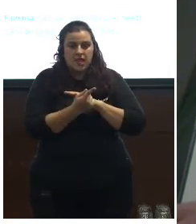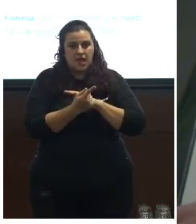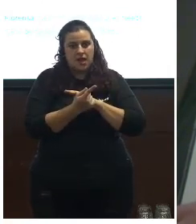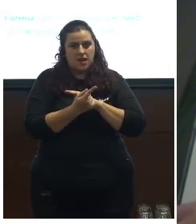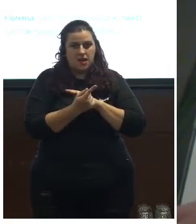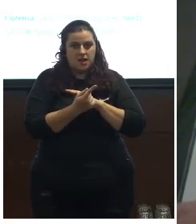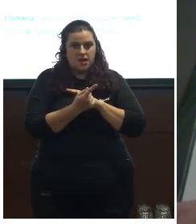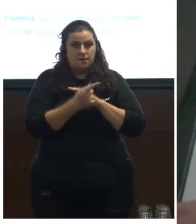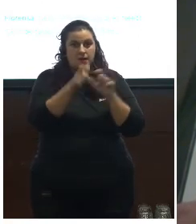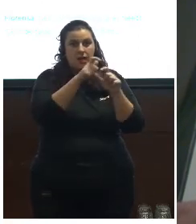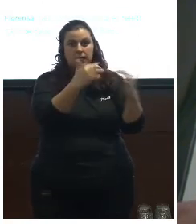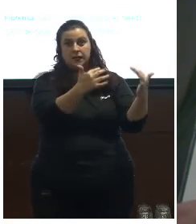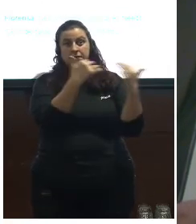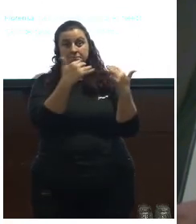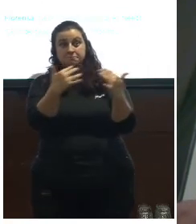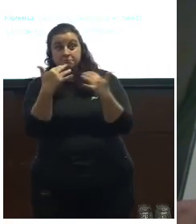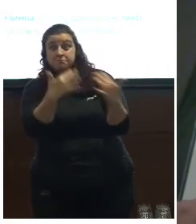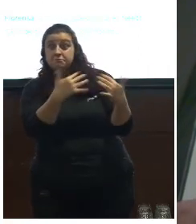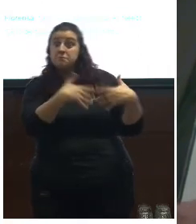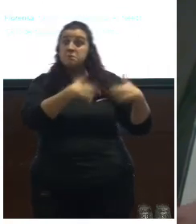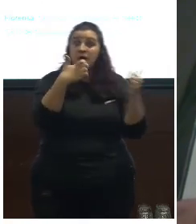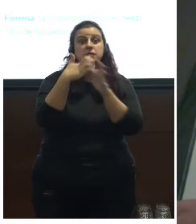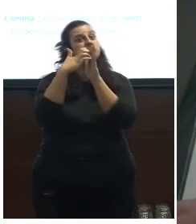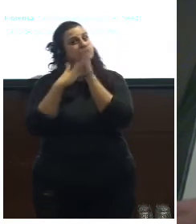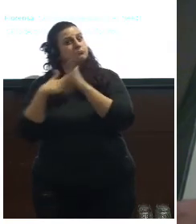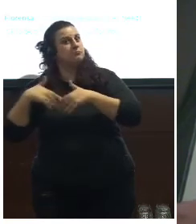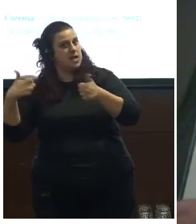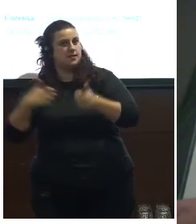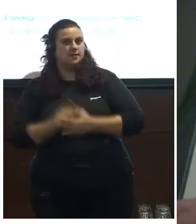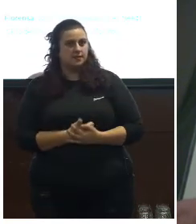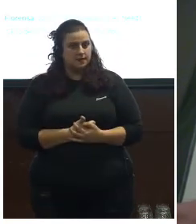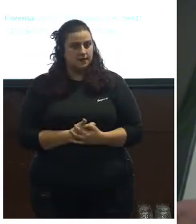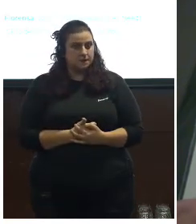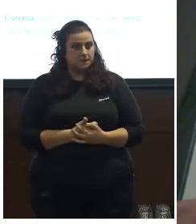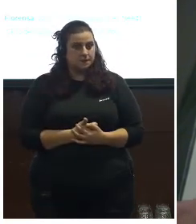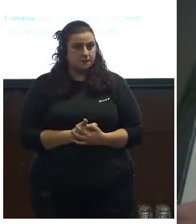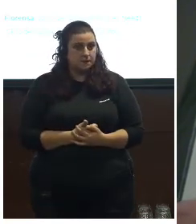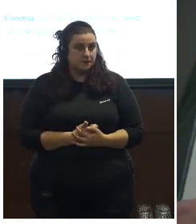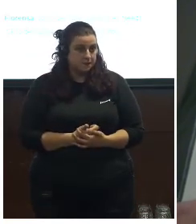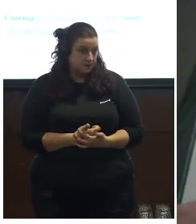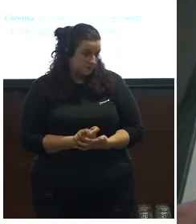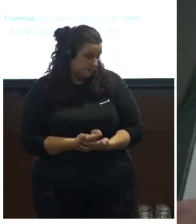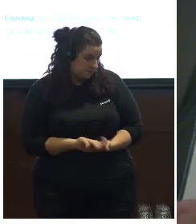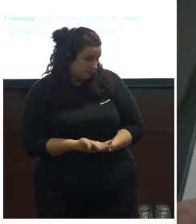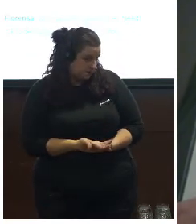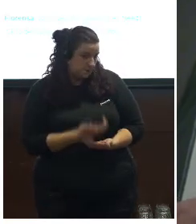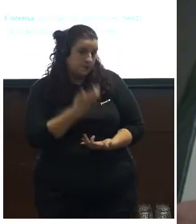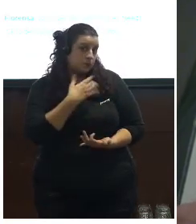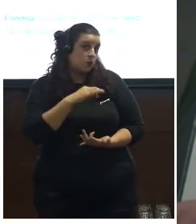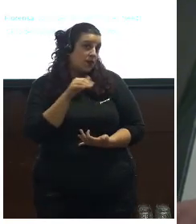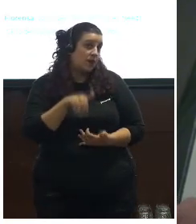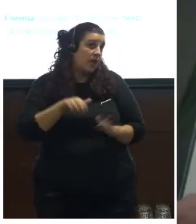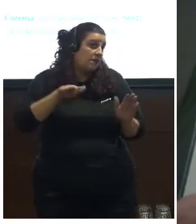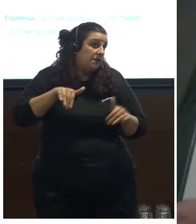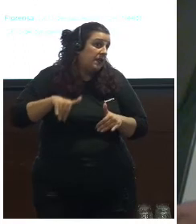can really reduce our costs, and then in the end maybe we can reach this goal. But